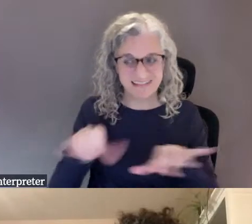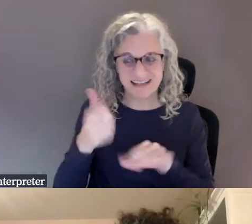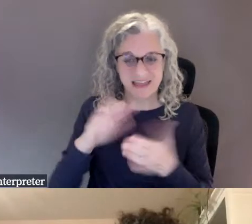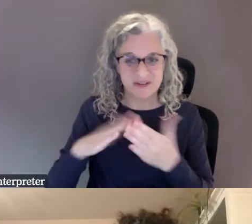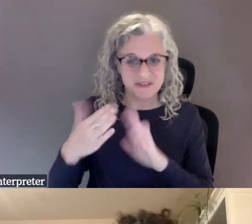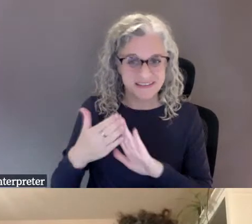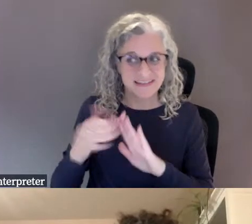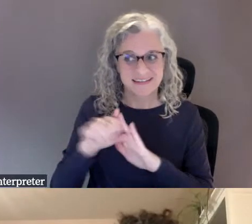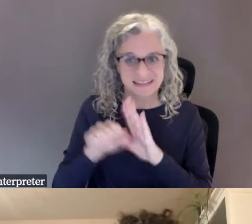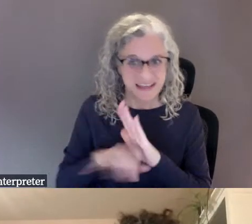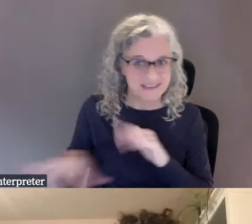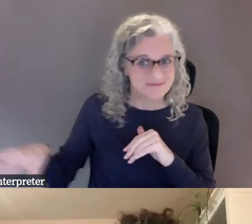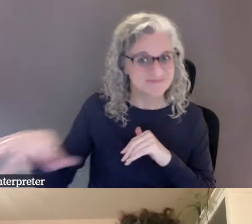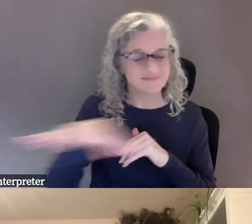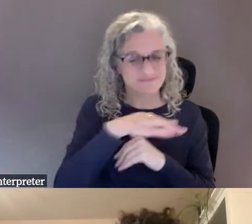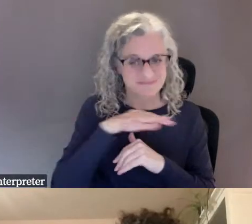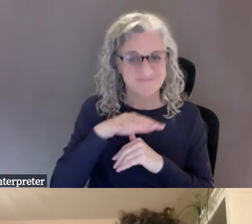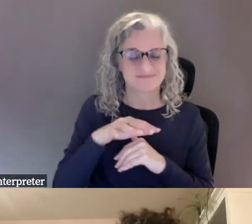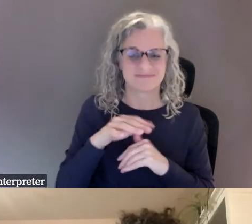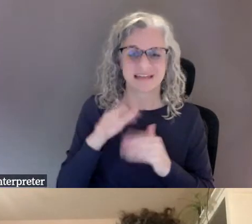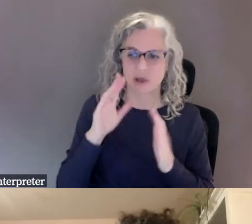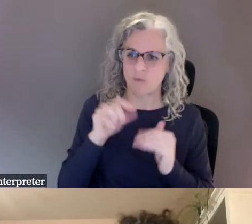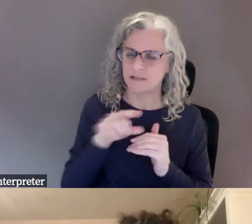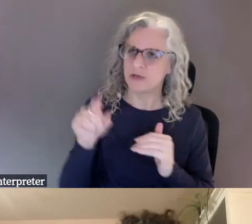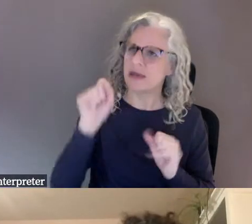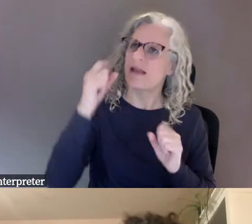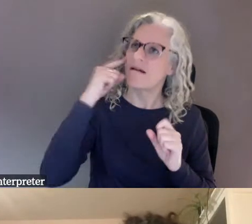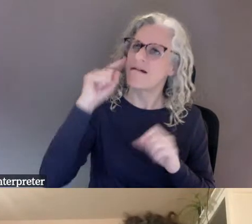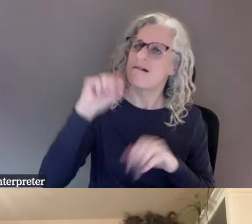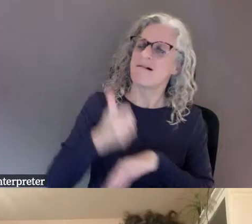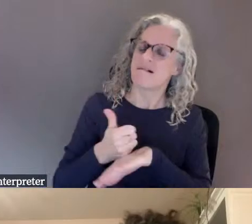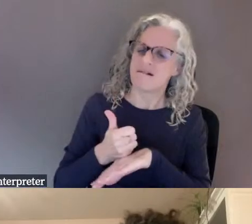And hopefully this helps you to plan your own or support